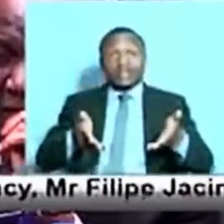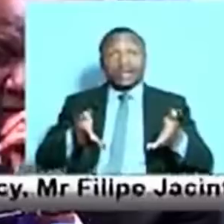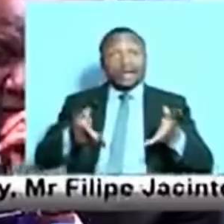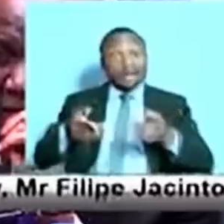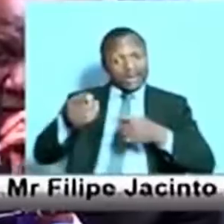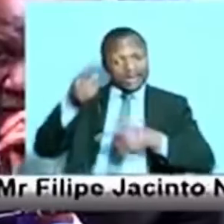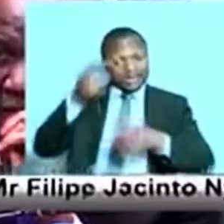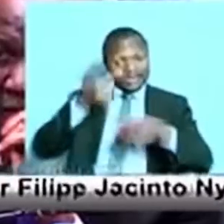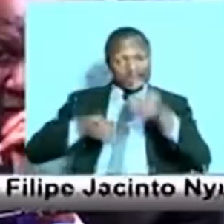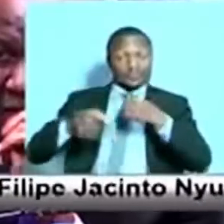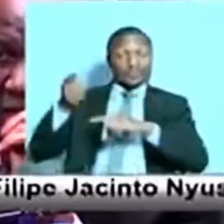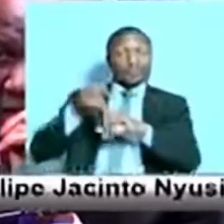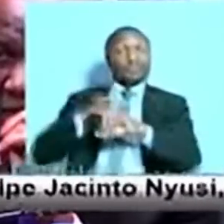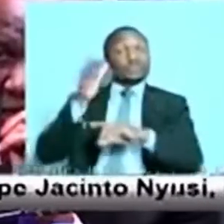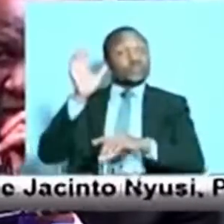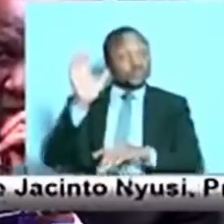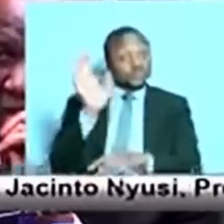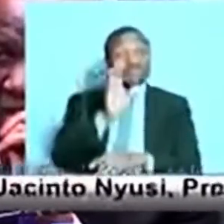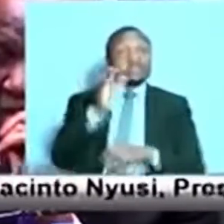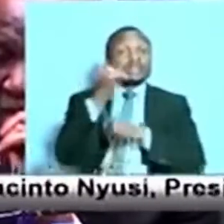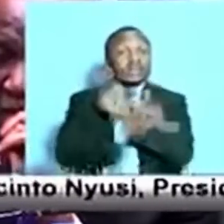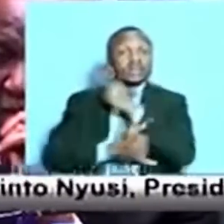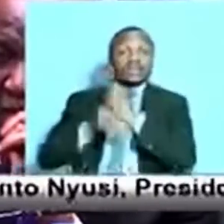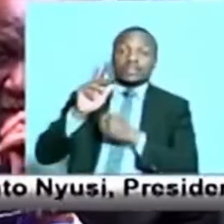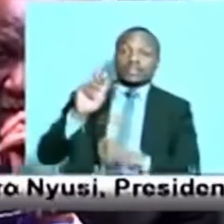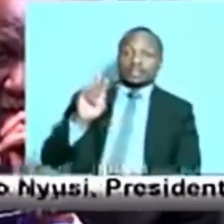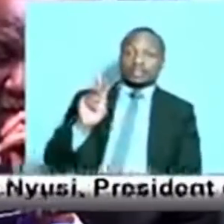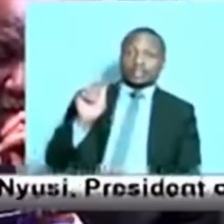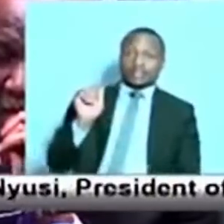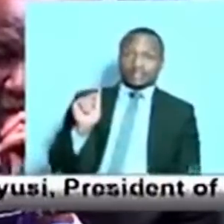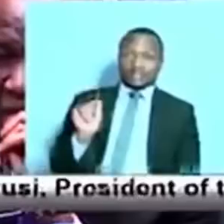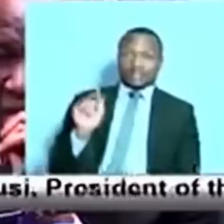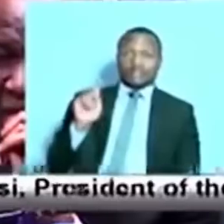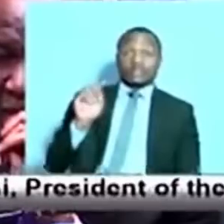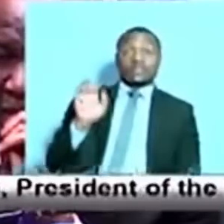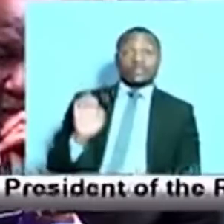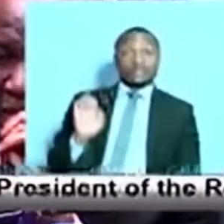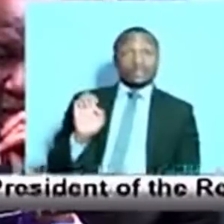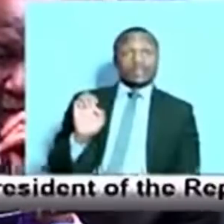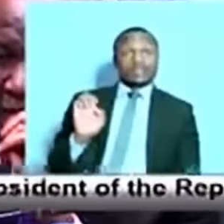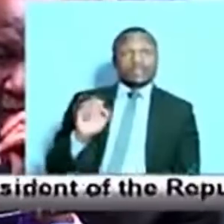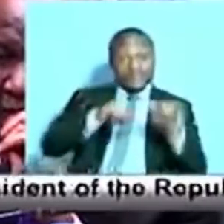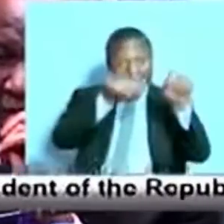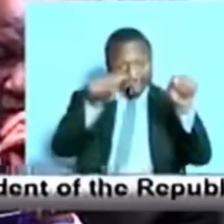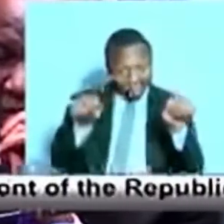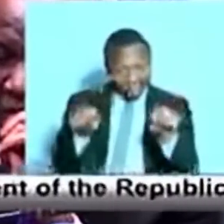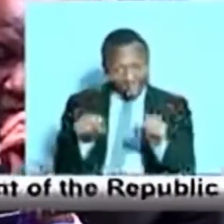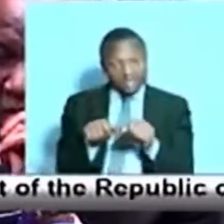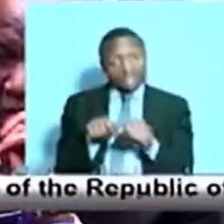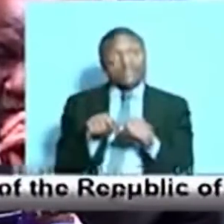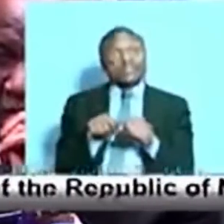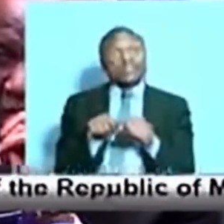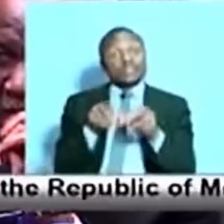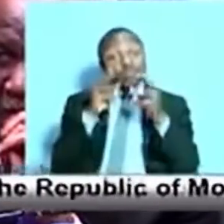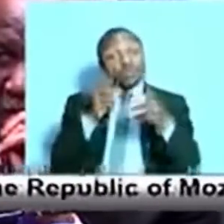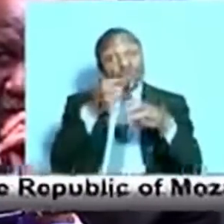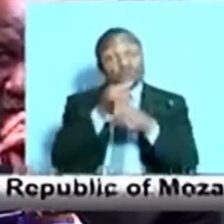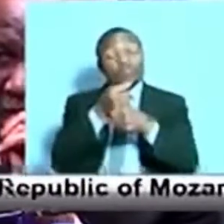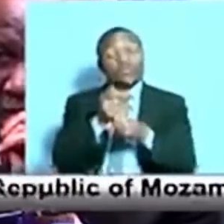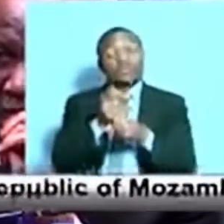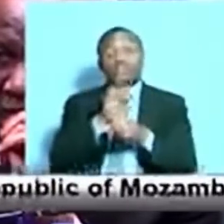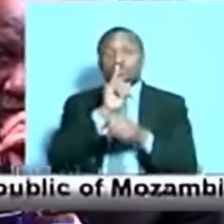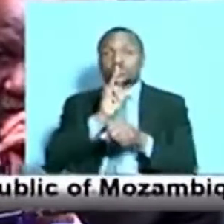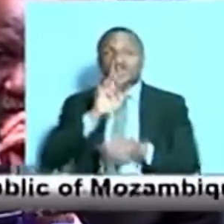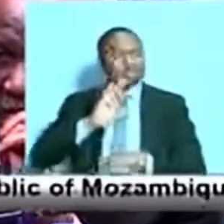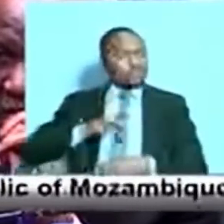country, from Tete region. That to me was in a way of wanting to making sure that we